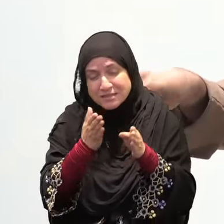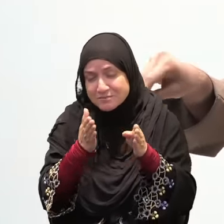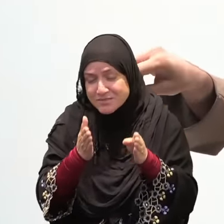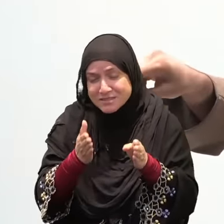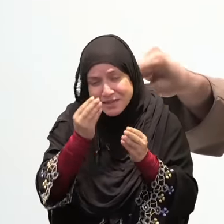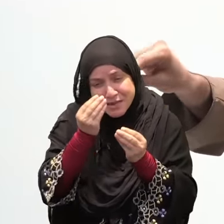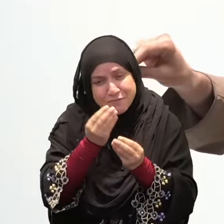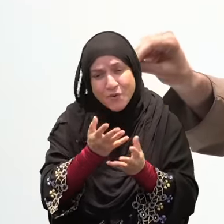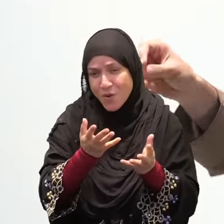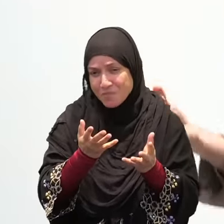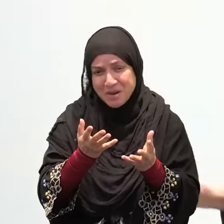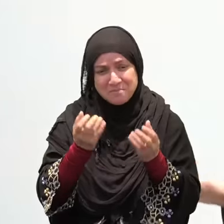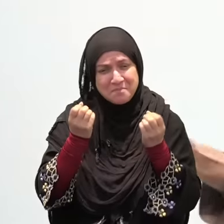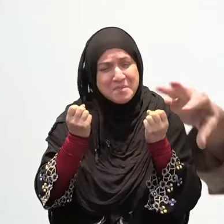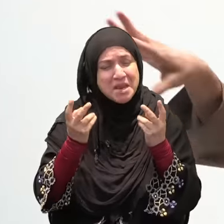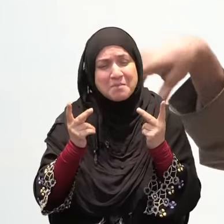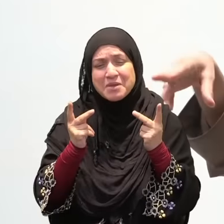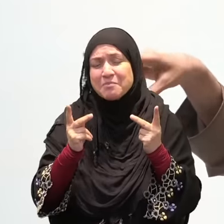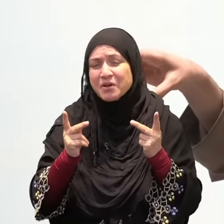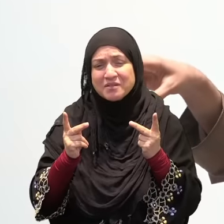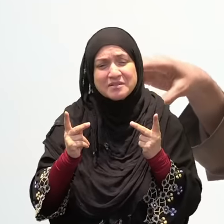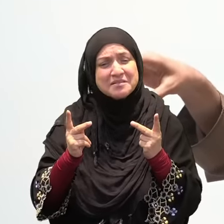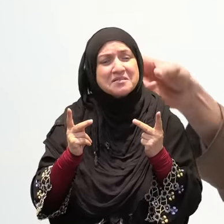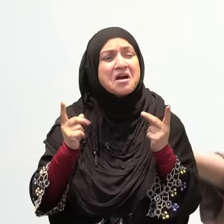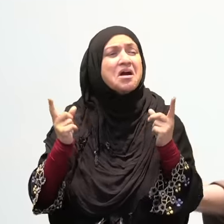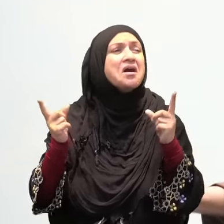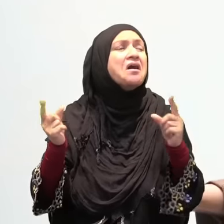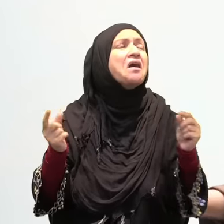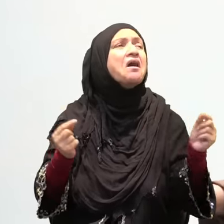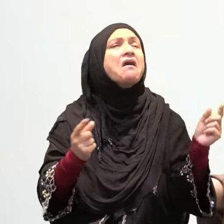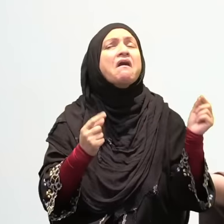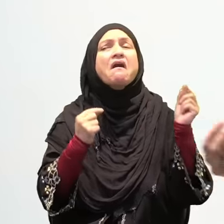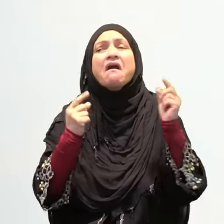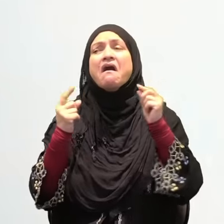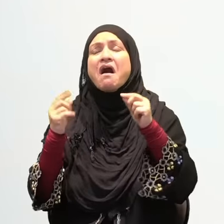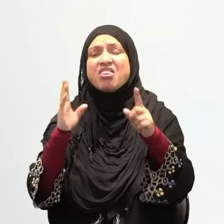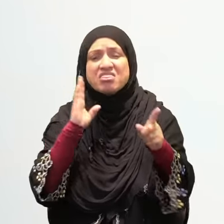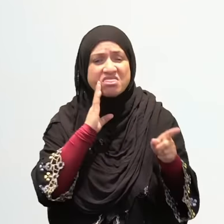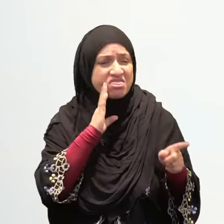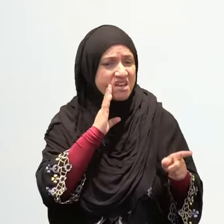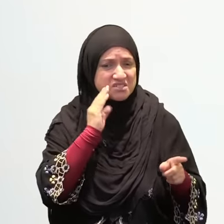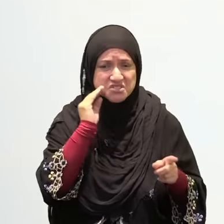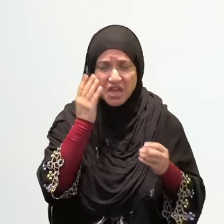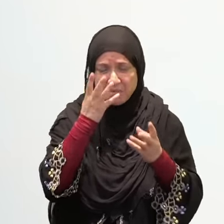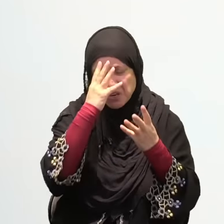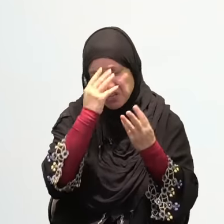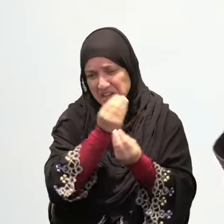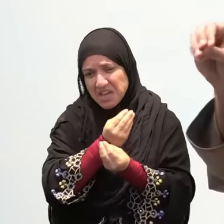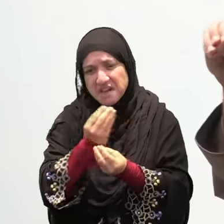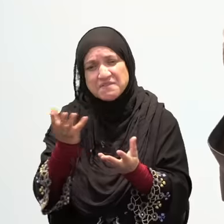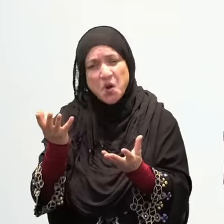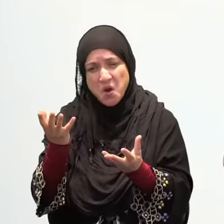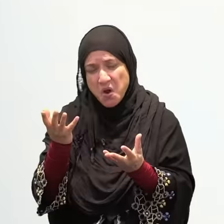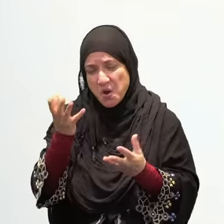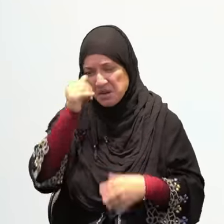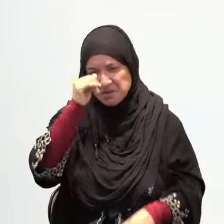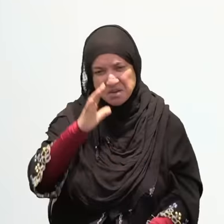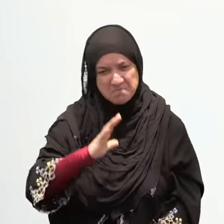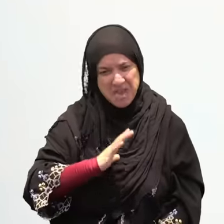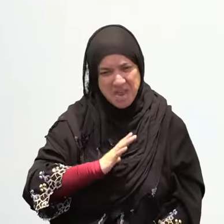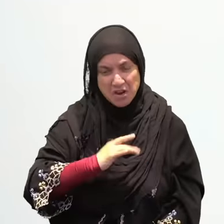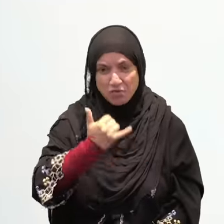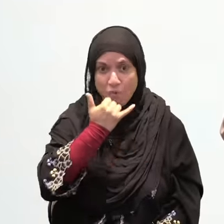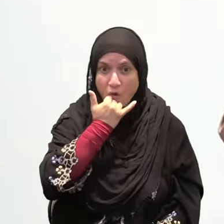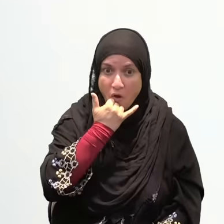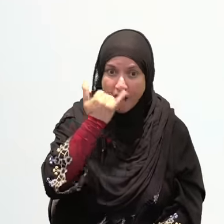putting the good grain on the top, which is actual grain, and then putting the rotten stuff in the bottom, right? So you don't show the rotten stuff, you show